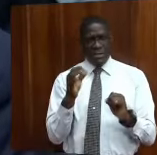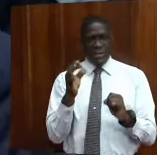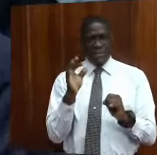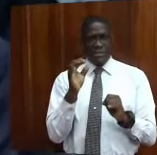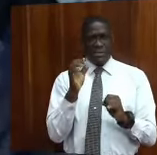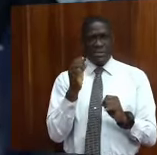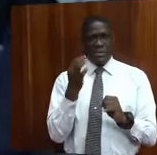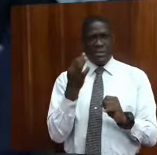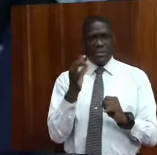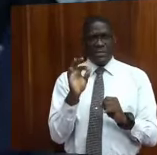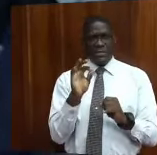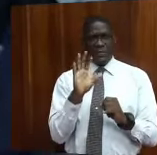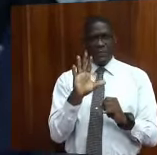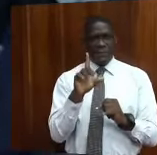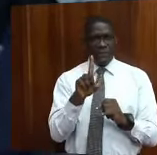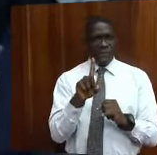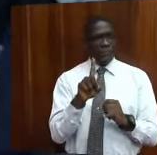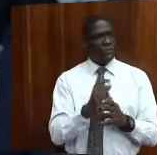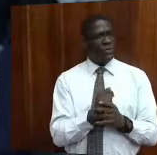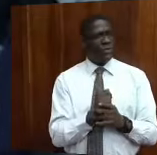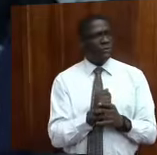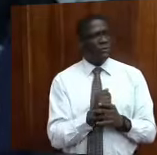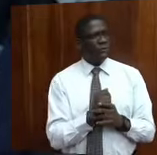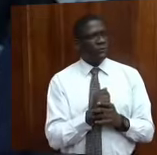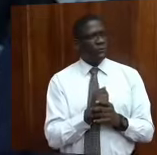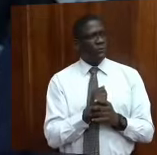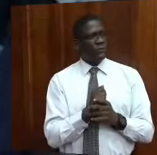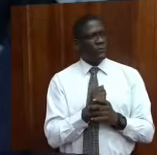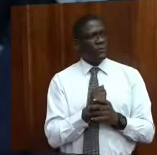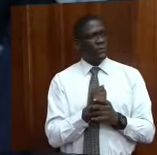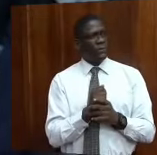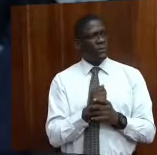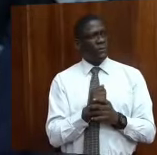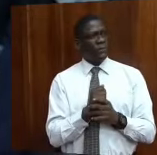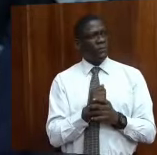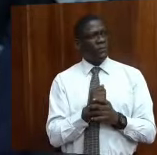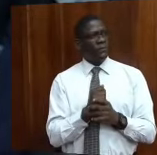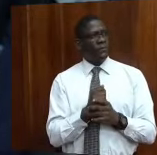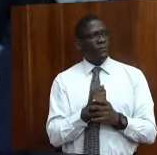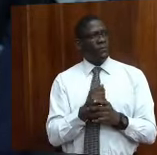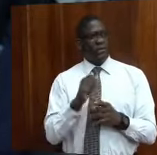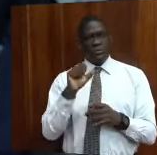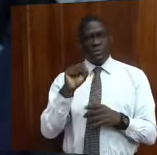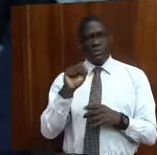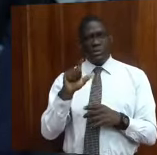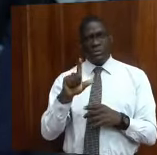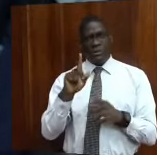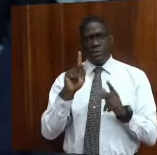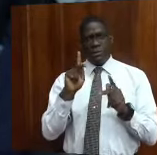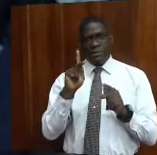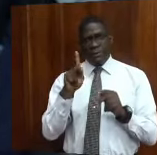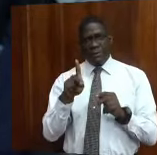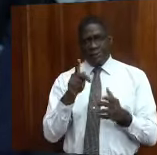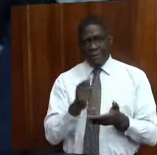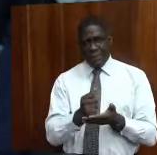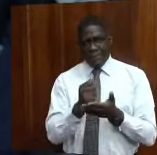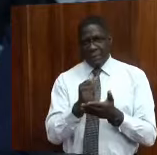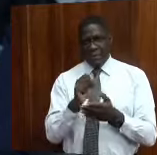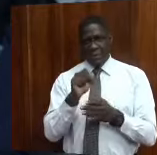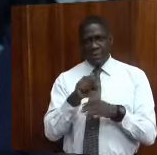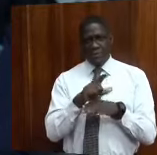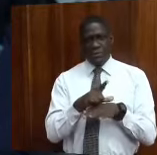the reins of government and began the task of preparing St. Lucia for its post-colonial future. Who